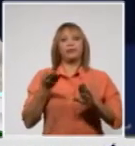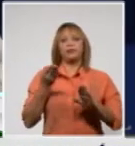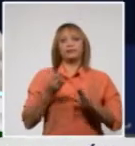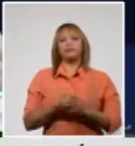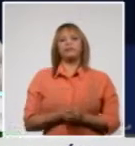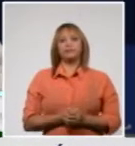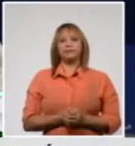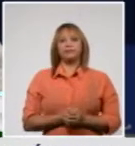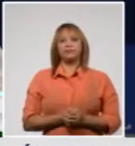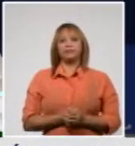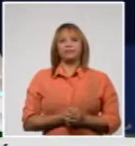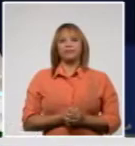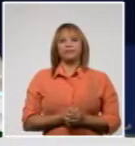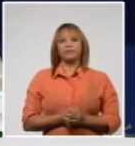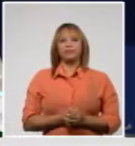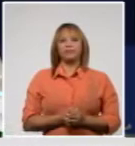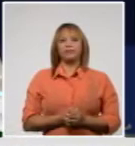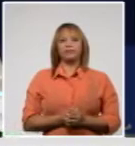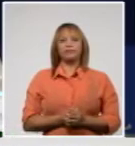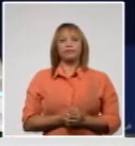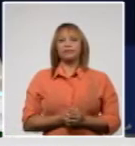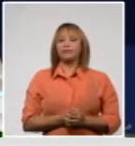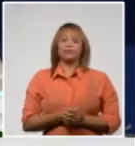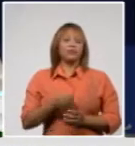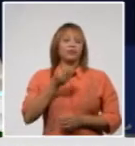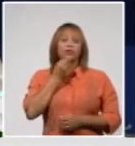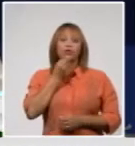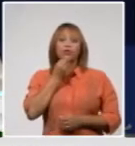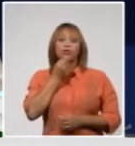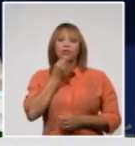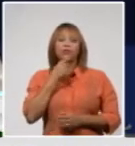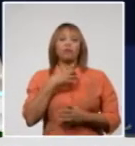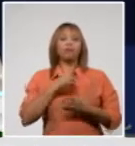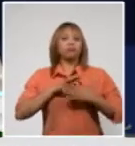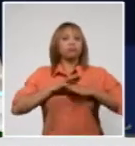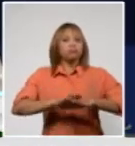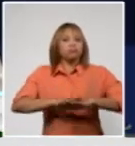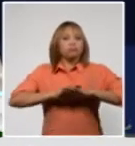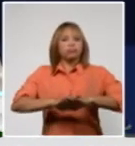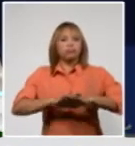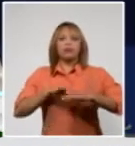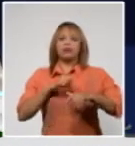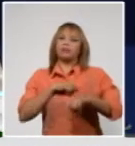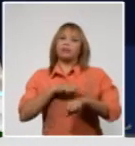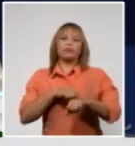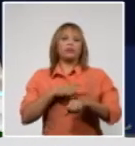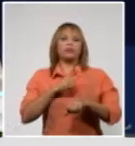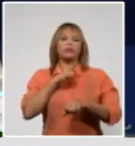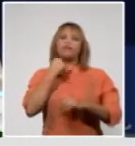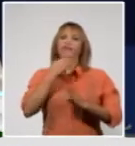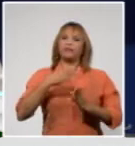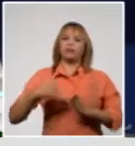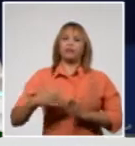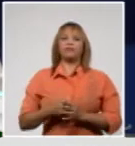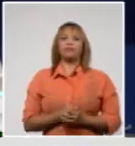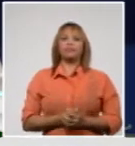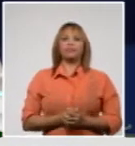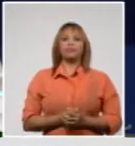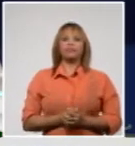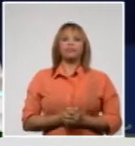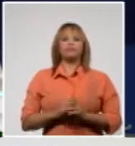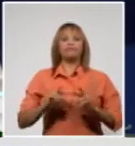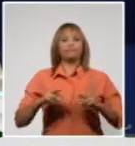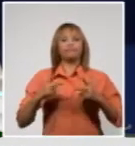into cardiorespiratory arrest and could not be revived. We reiterate